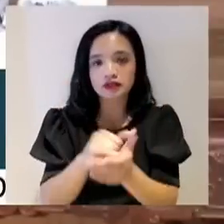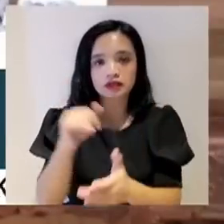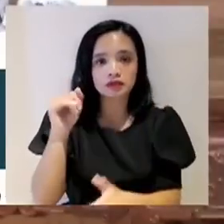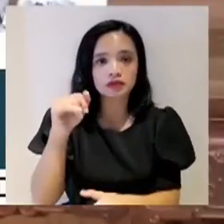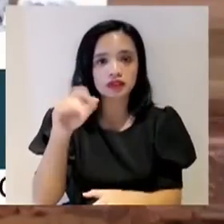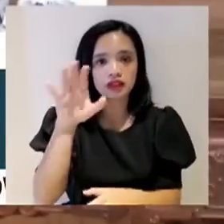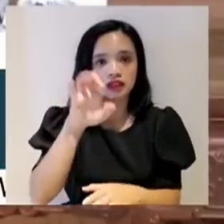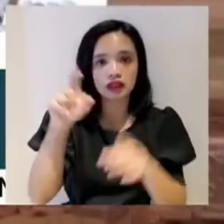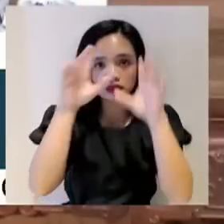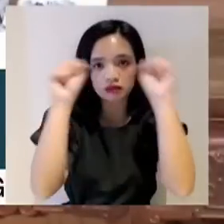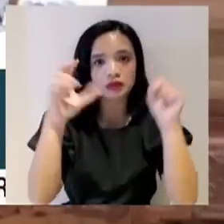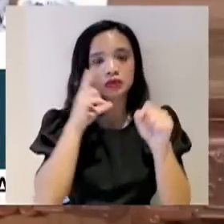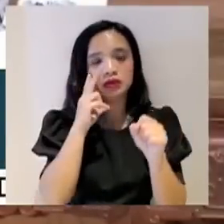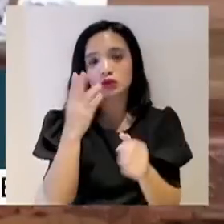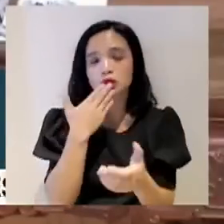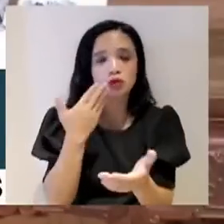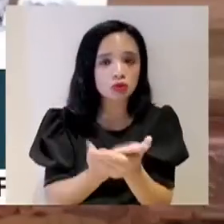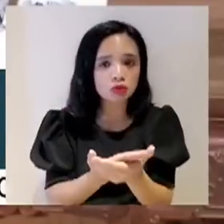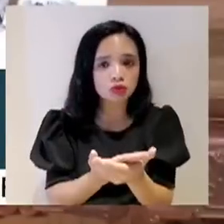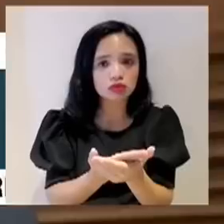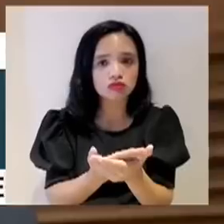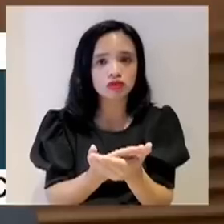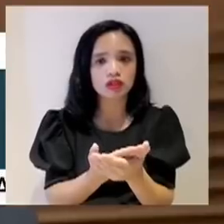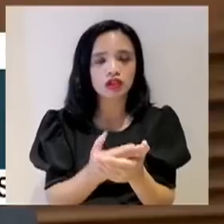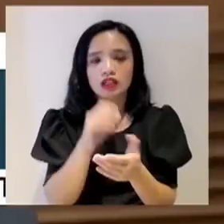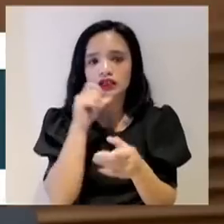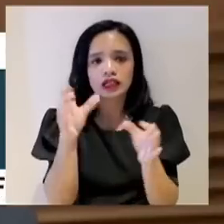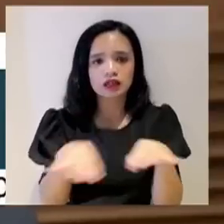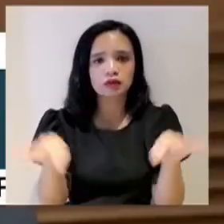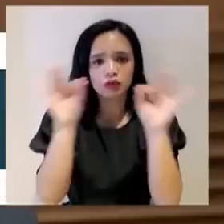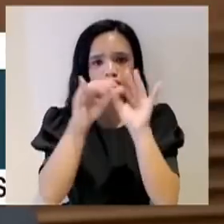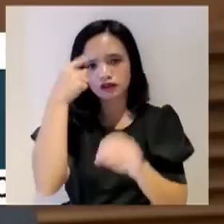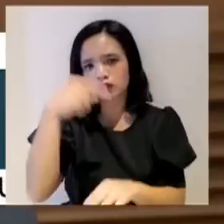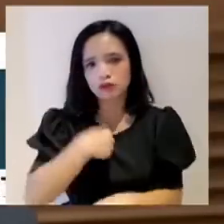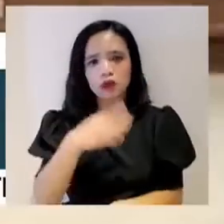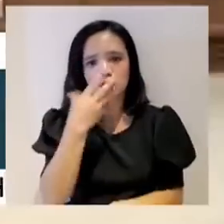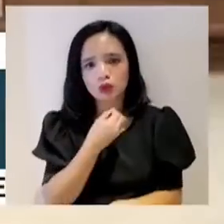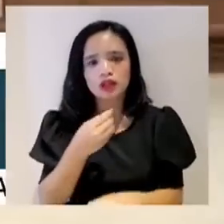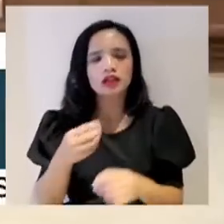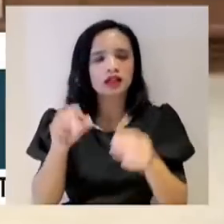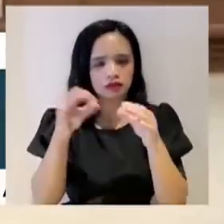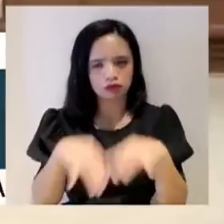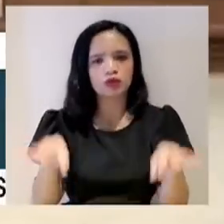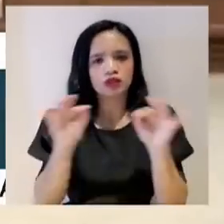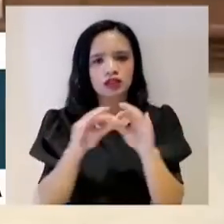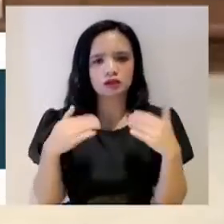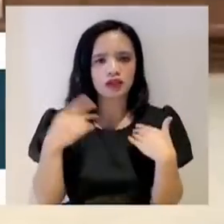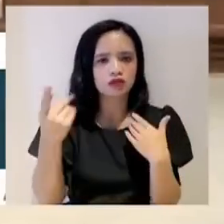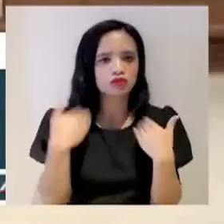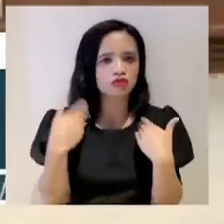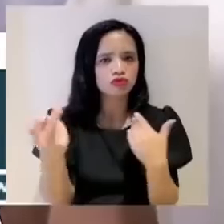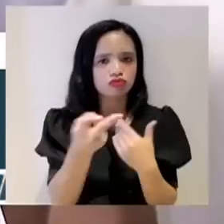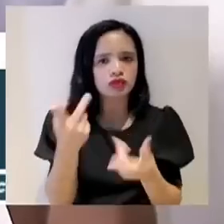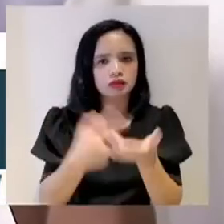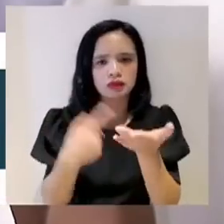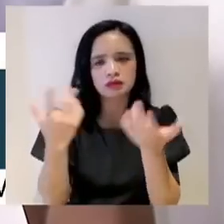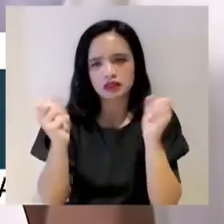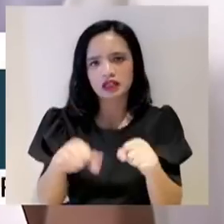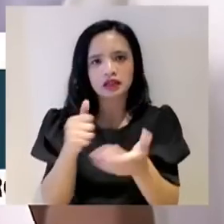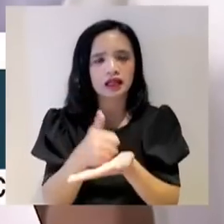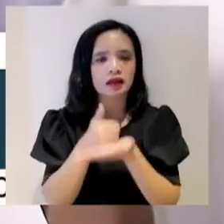good. Hindi importante sa akin kung sino, kung ano, basta may makausap sila, baka makatulong eh.